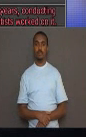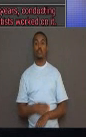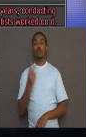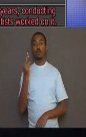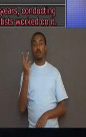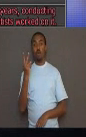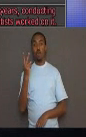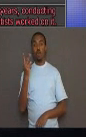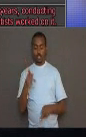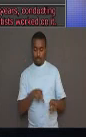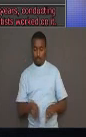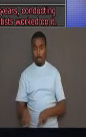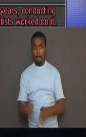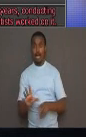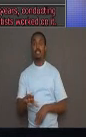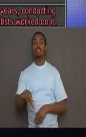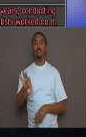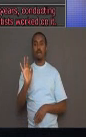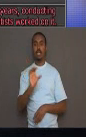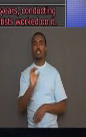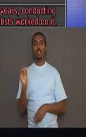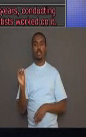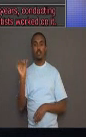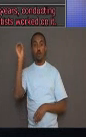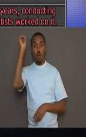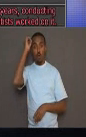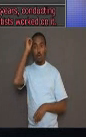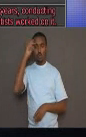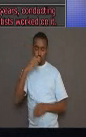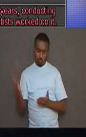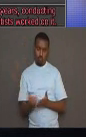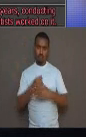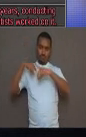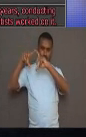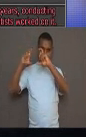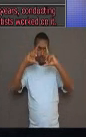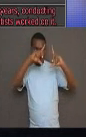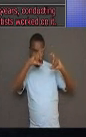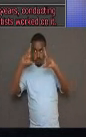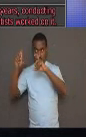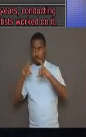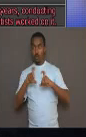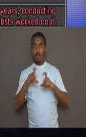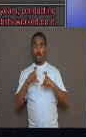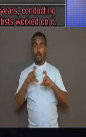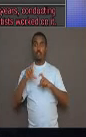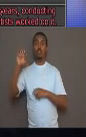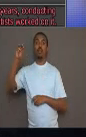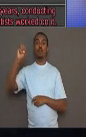Both Pathfinder and Odyssey took photos of the surface of